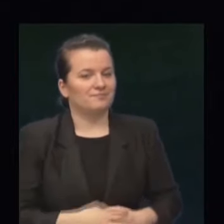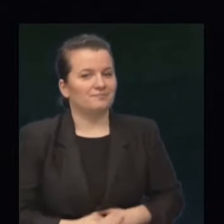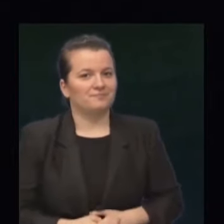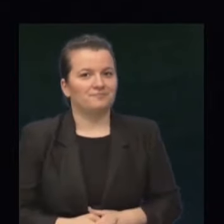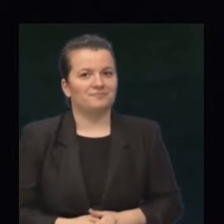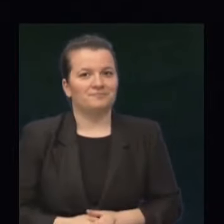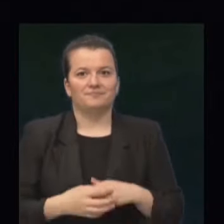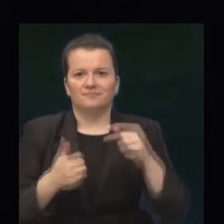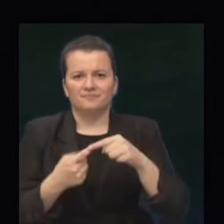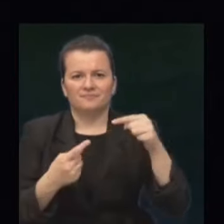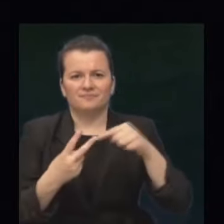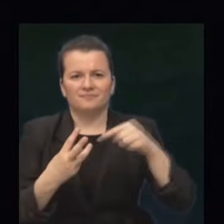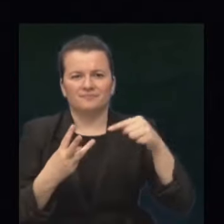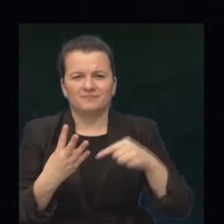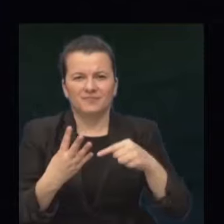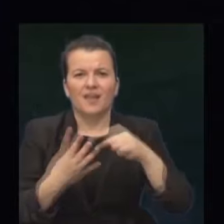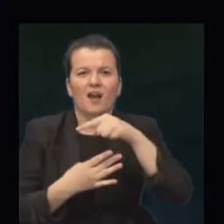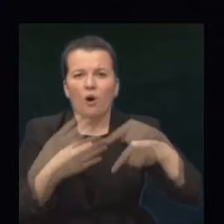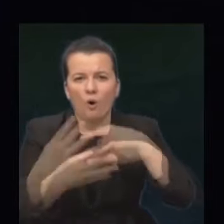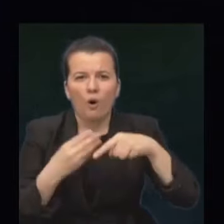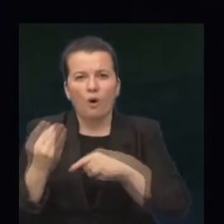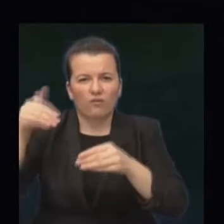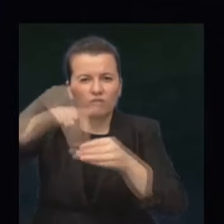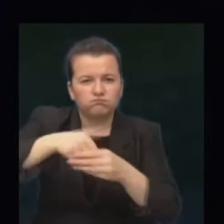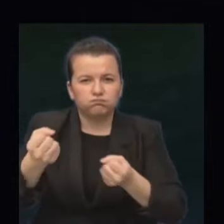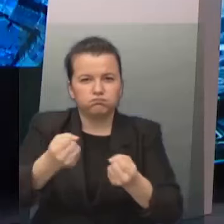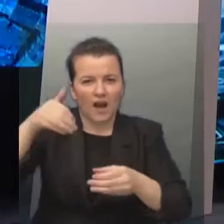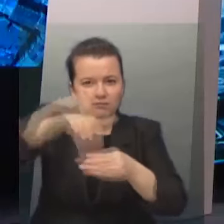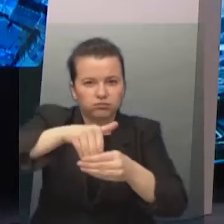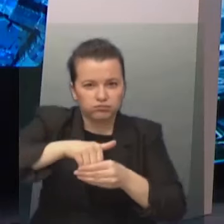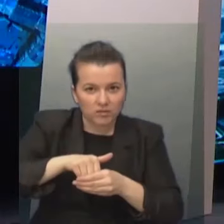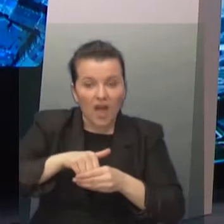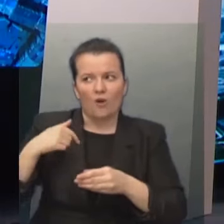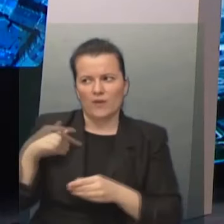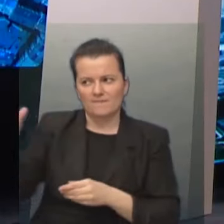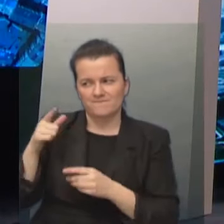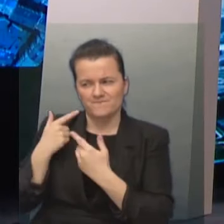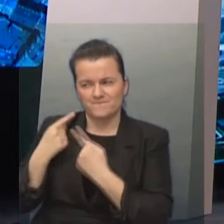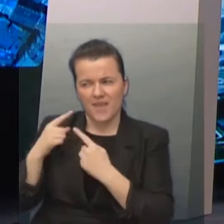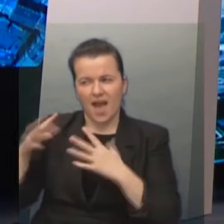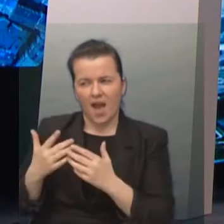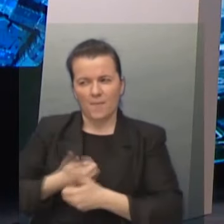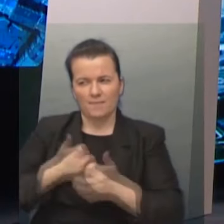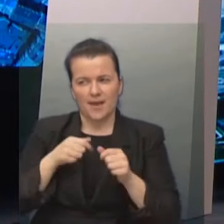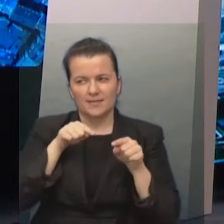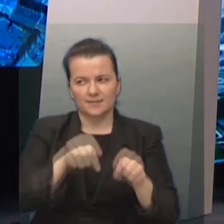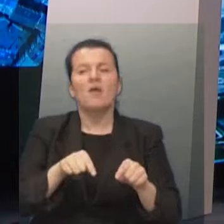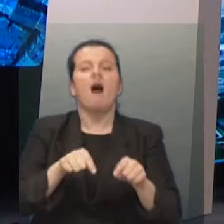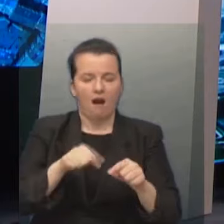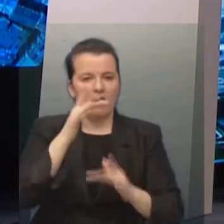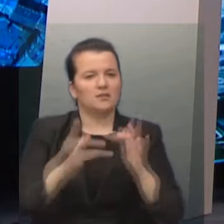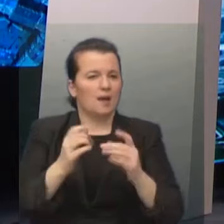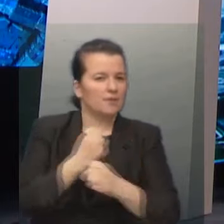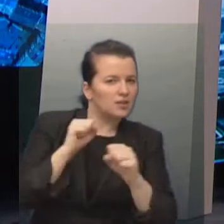ST Microelectronics, and Thales, plus ourselves, of course. And together we will propose solutions that will bring together cybersecurity, 5G,